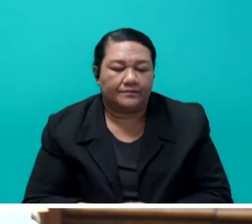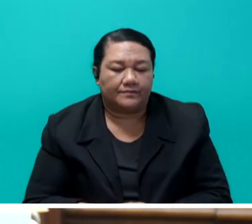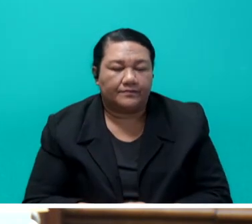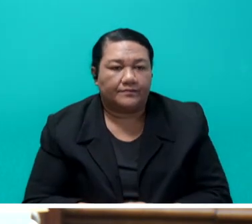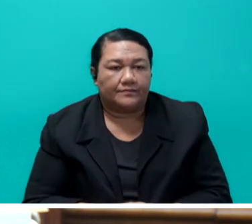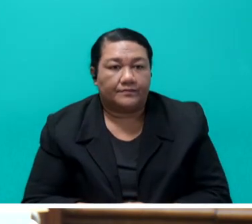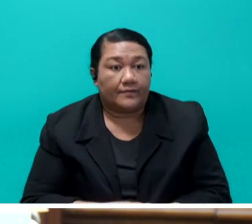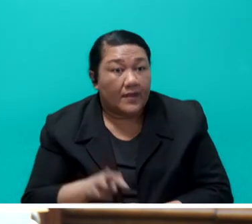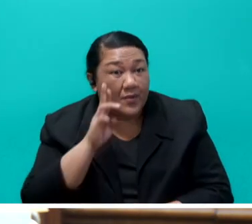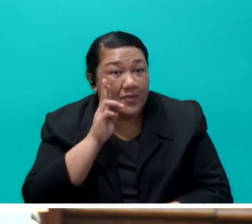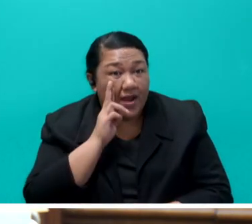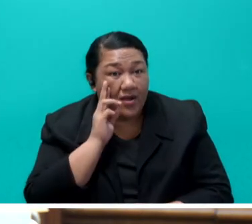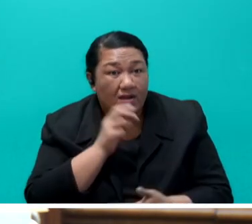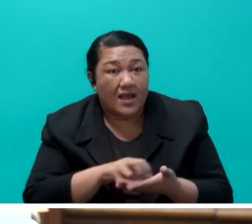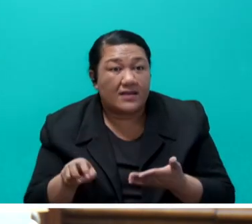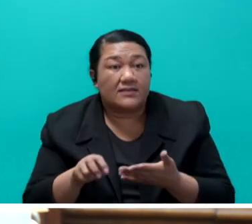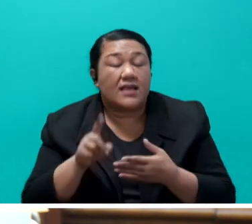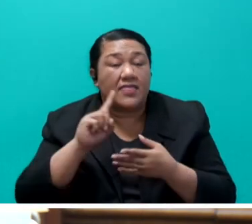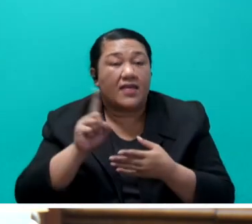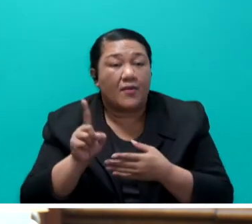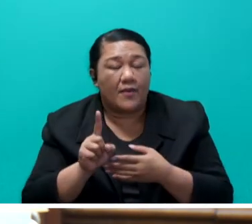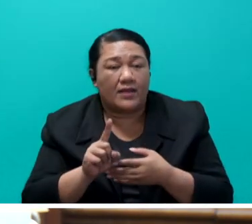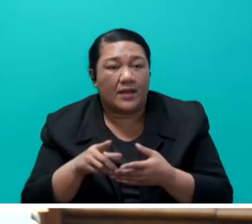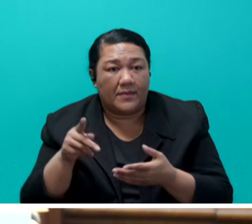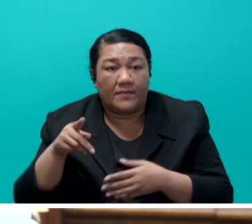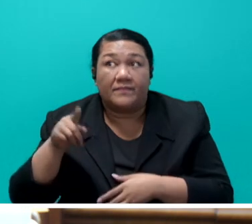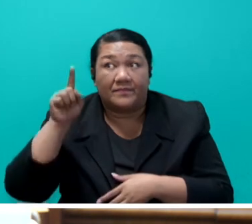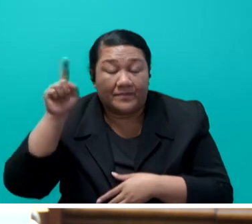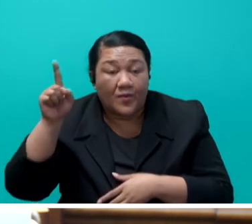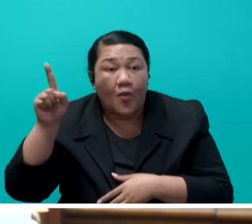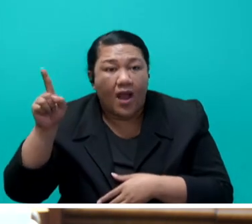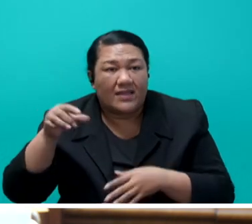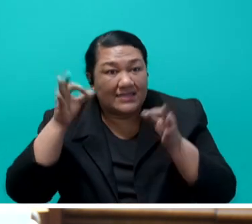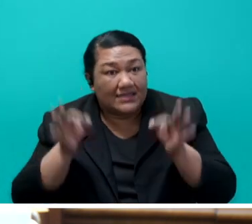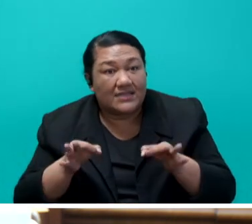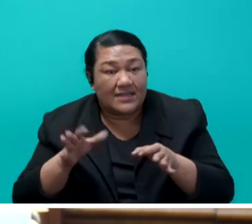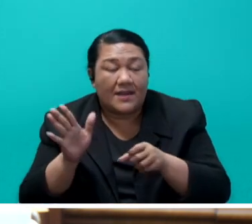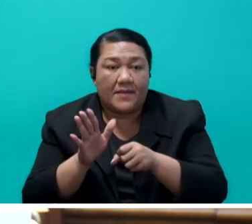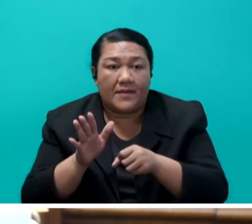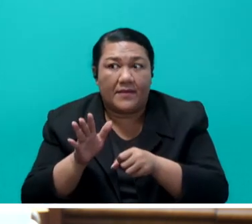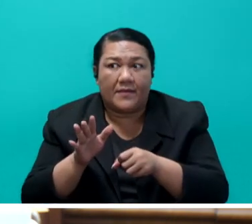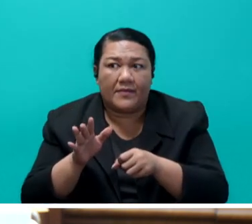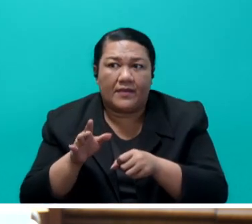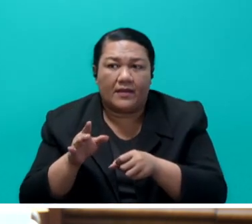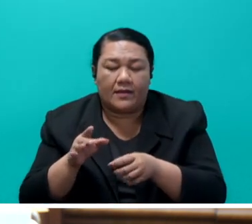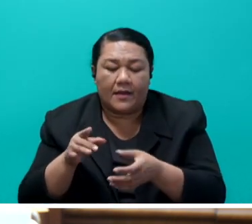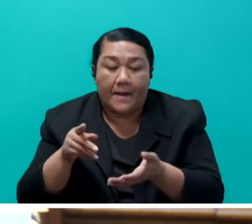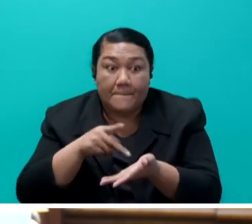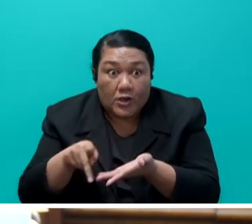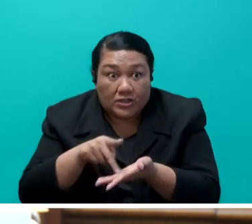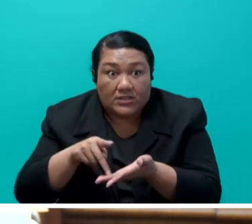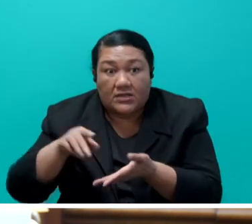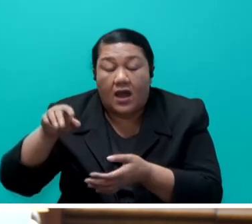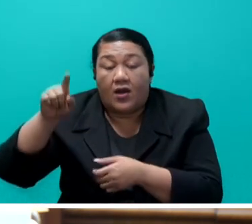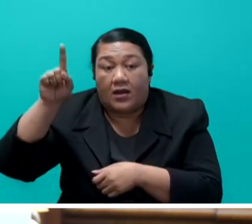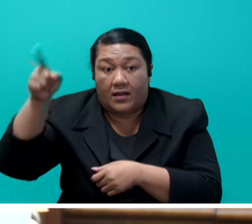We recognize the position that Japan has taken in consulting with the region before the